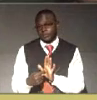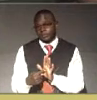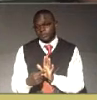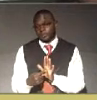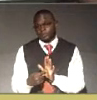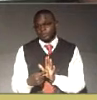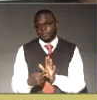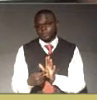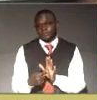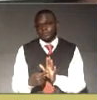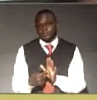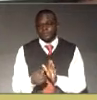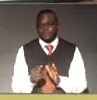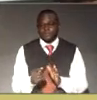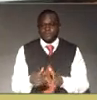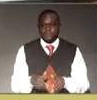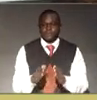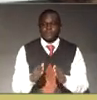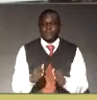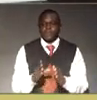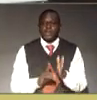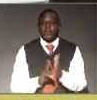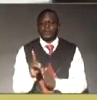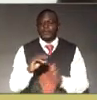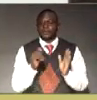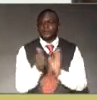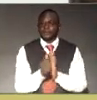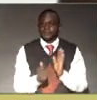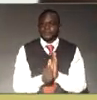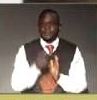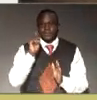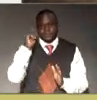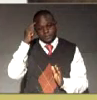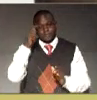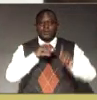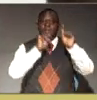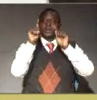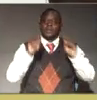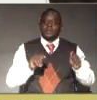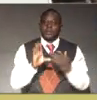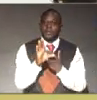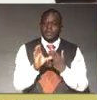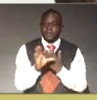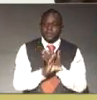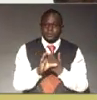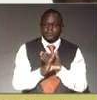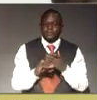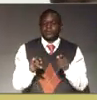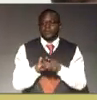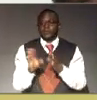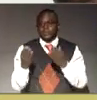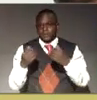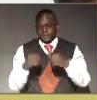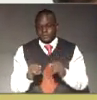the broad development agenda for the government across the country. It will also be able